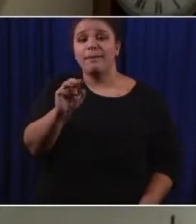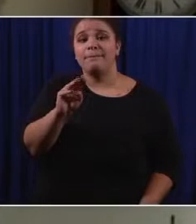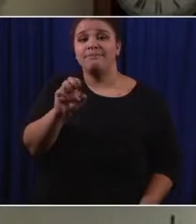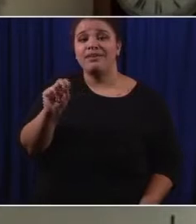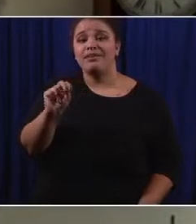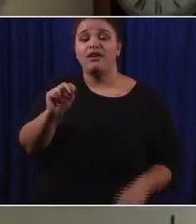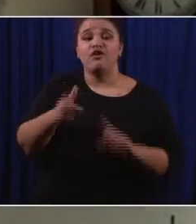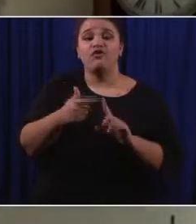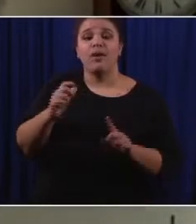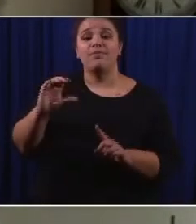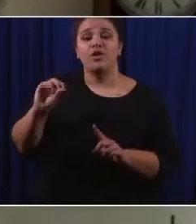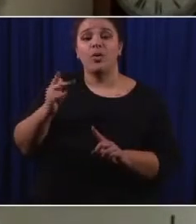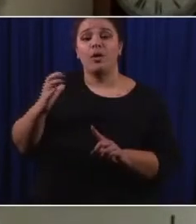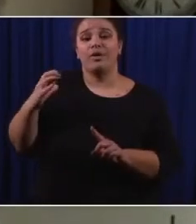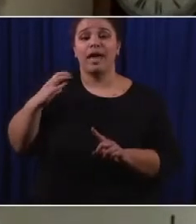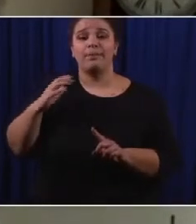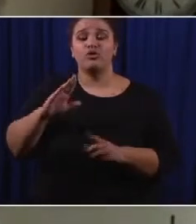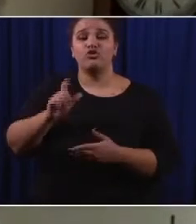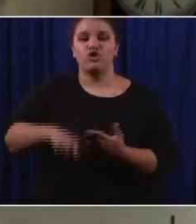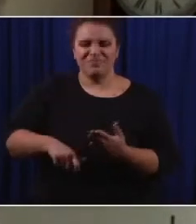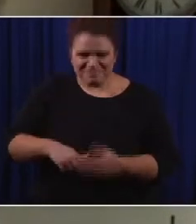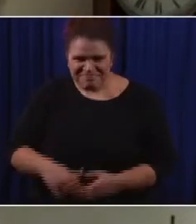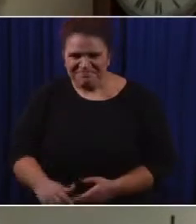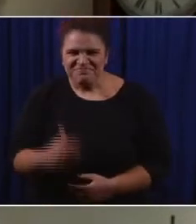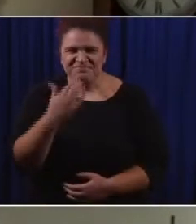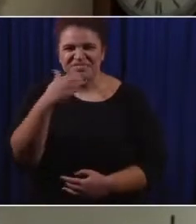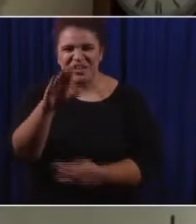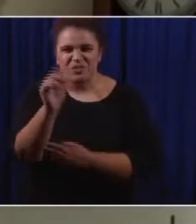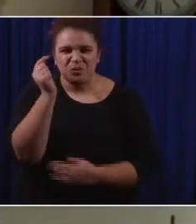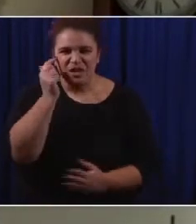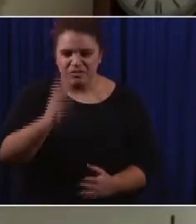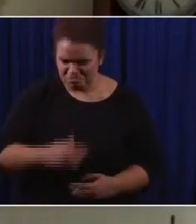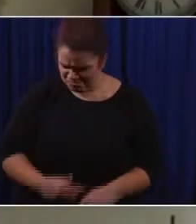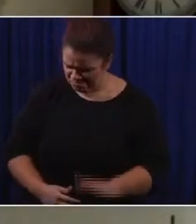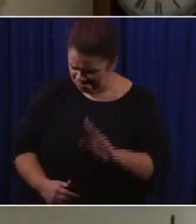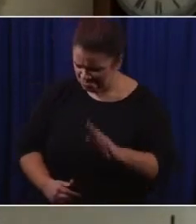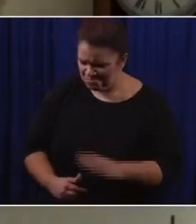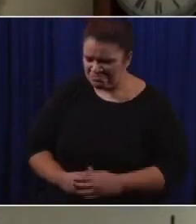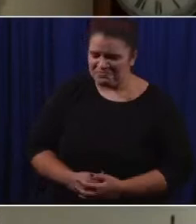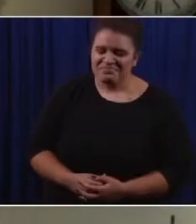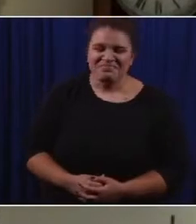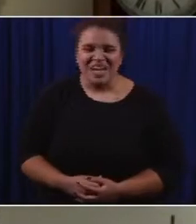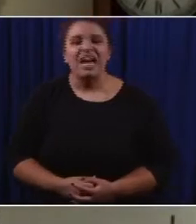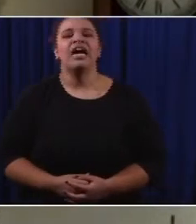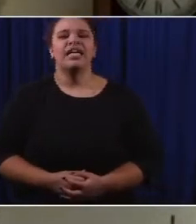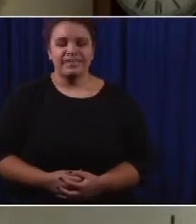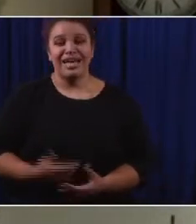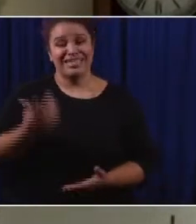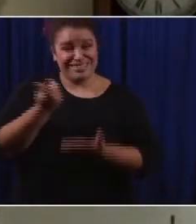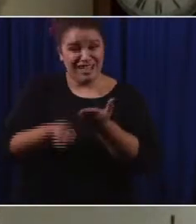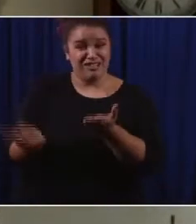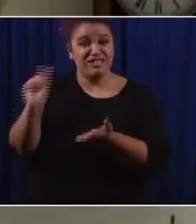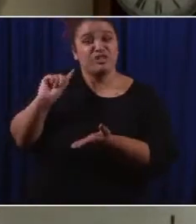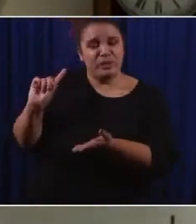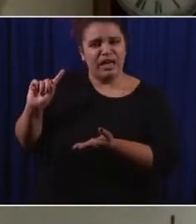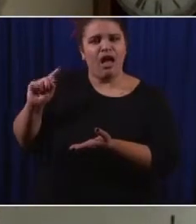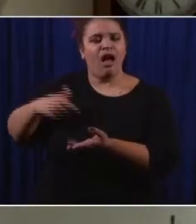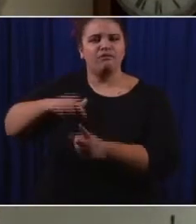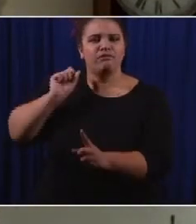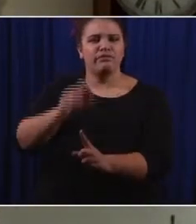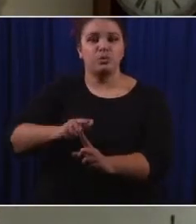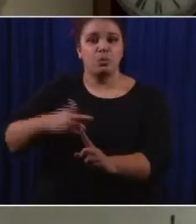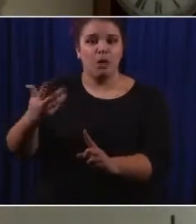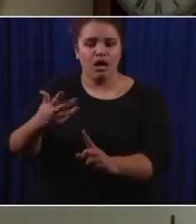Journal. Good afternoon, Governor. Afternoon, Marty. Last week, when I asked you about